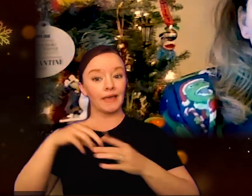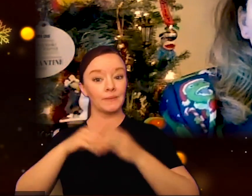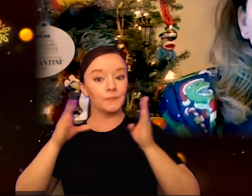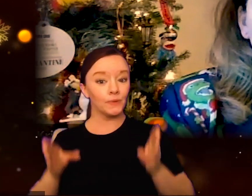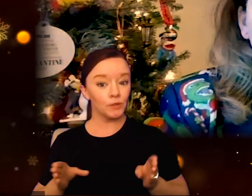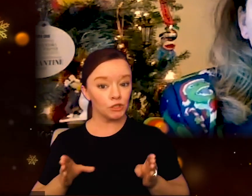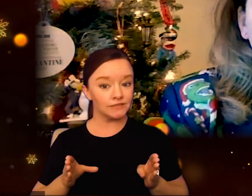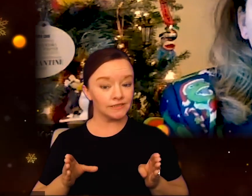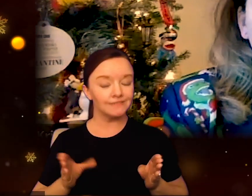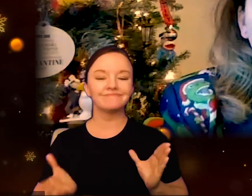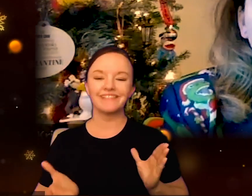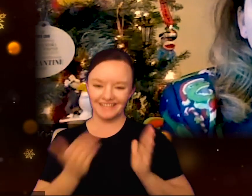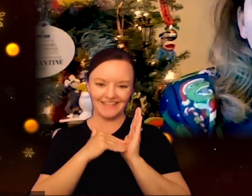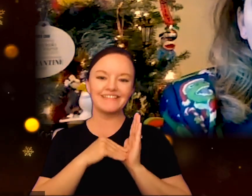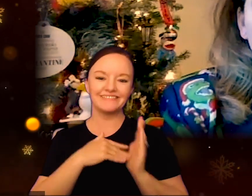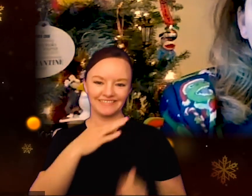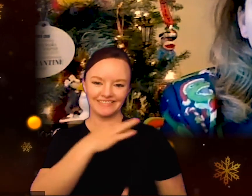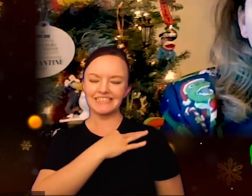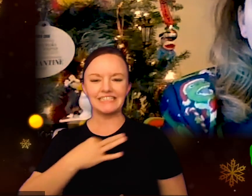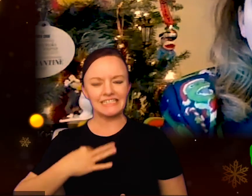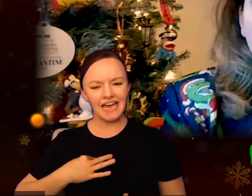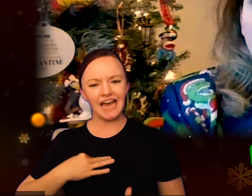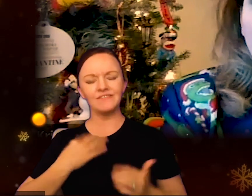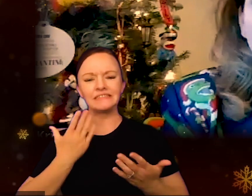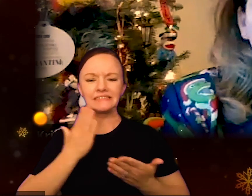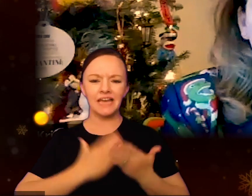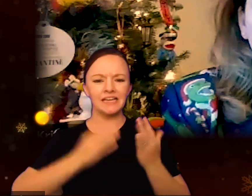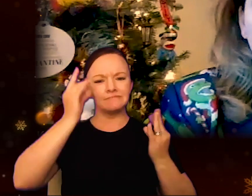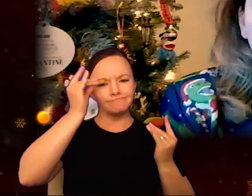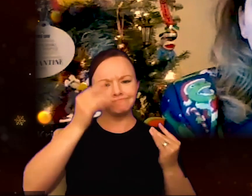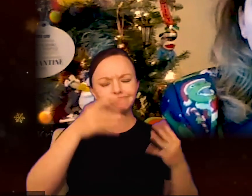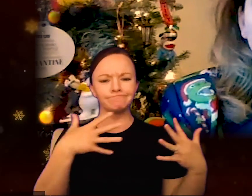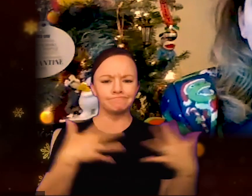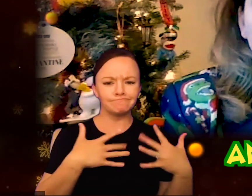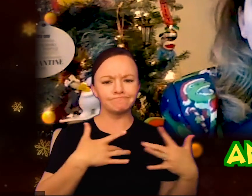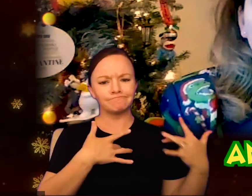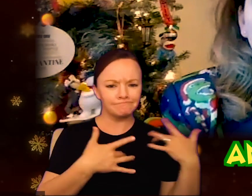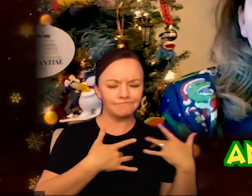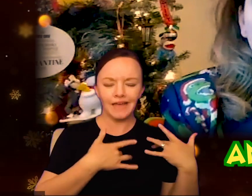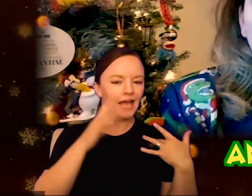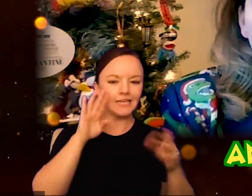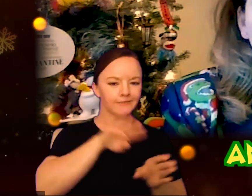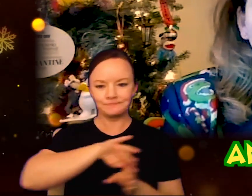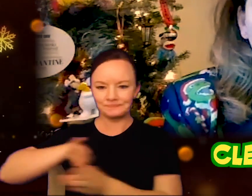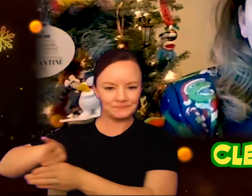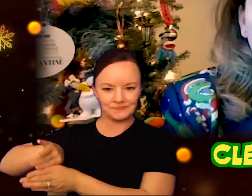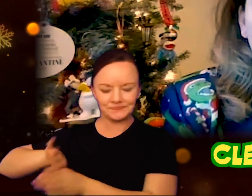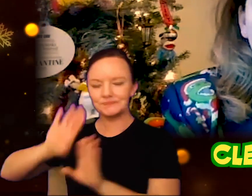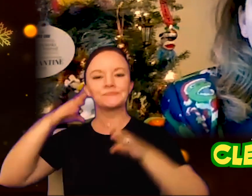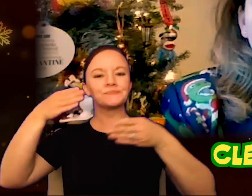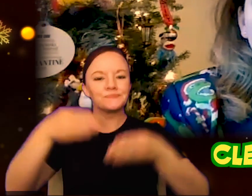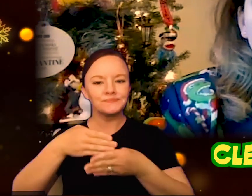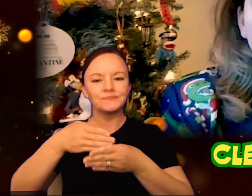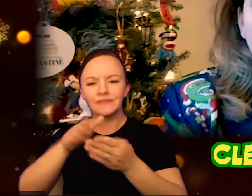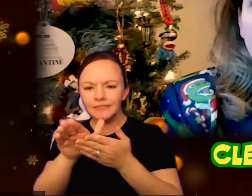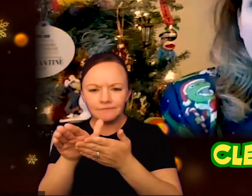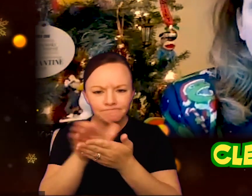return to in-person, once again, staff put aside their fears and got to work